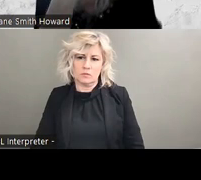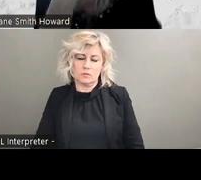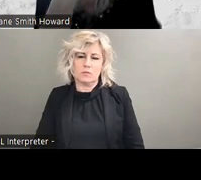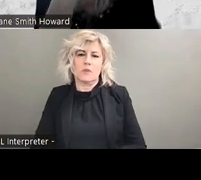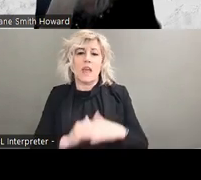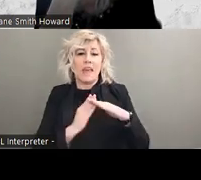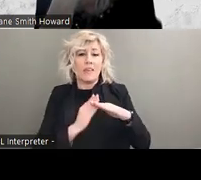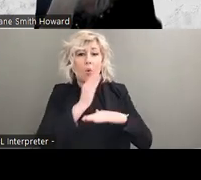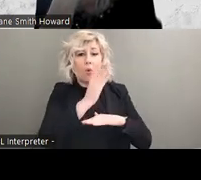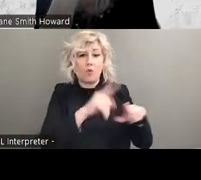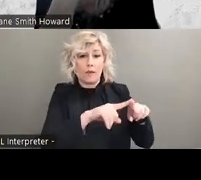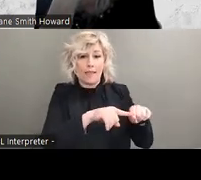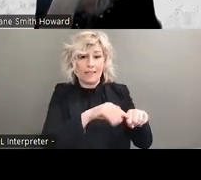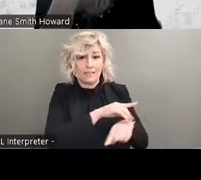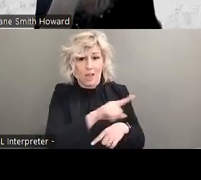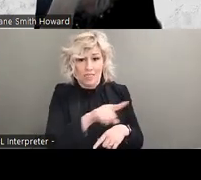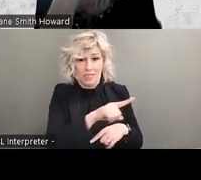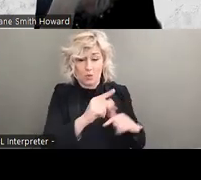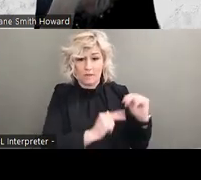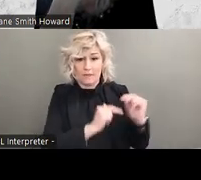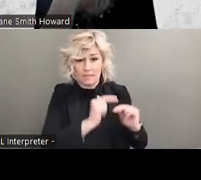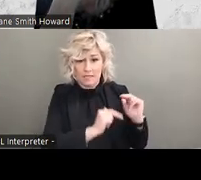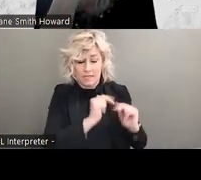residential lies primarily with